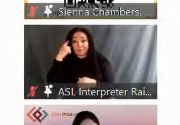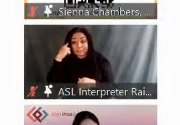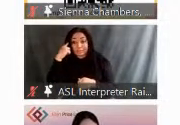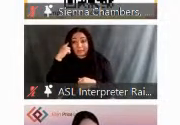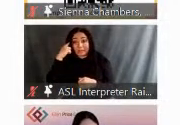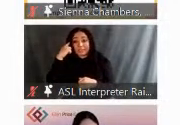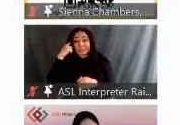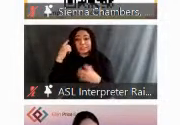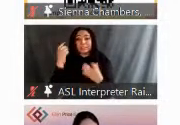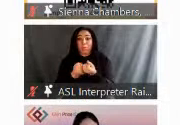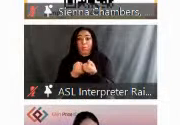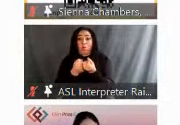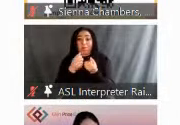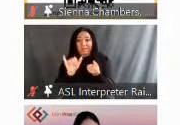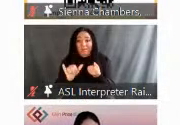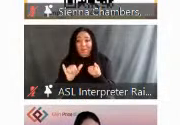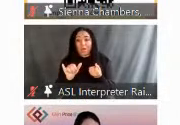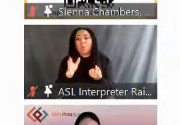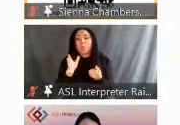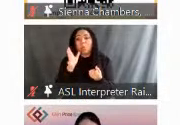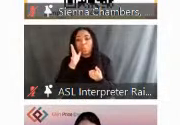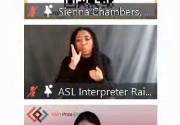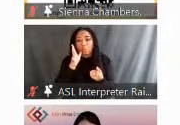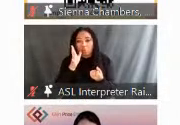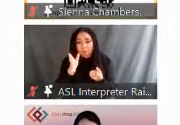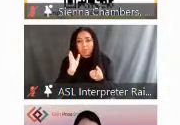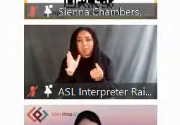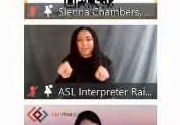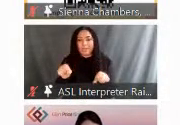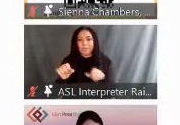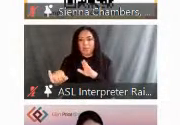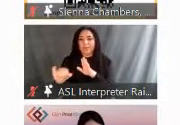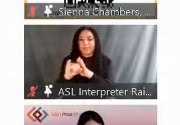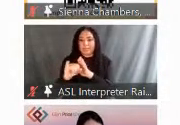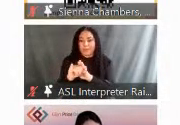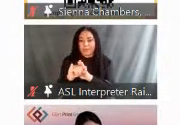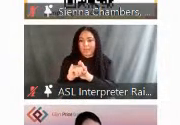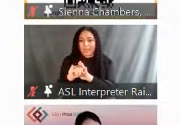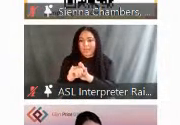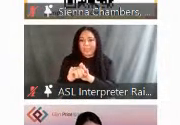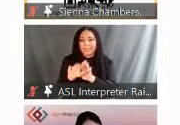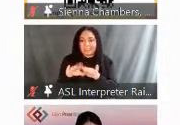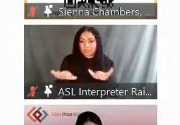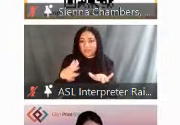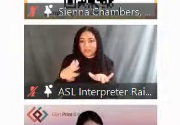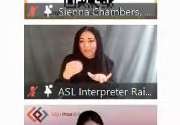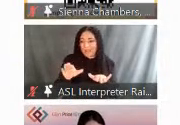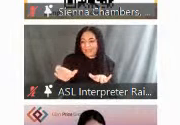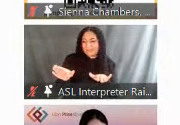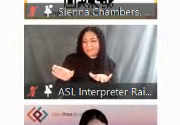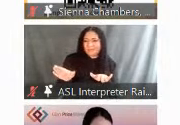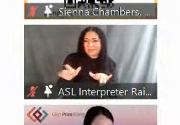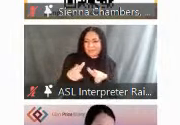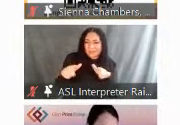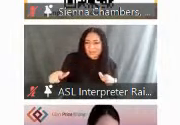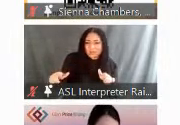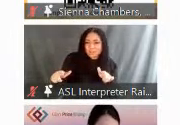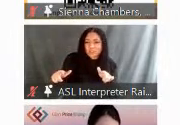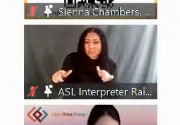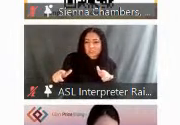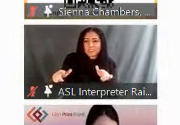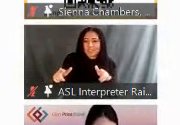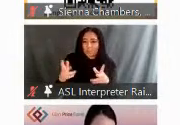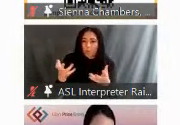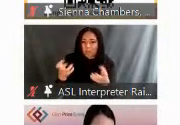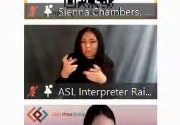gonna identify the kids and also the language for the kid, between the kids, and we wanna keep the home